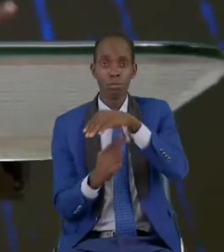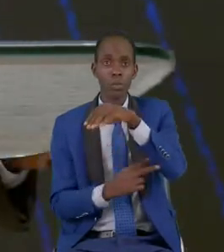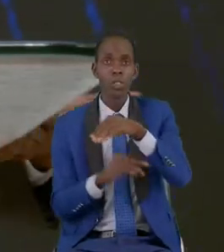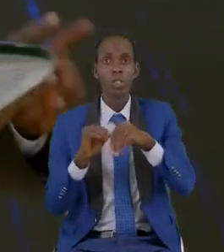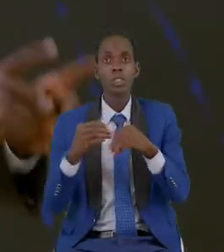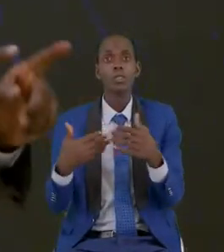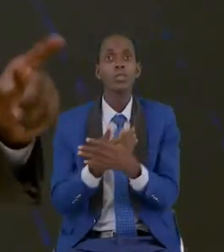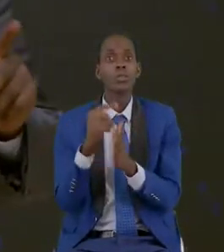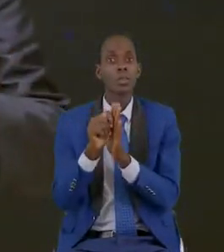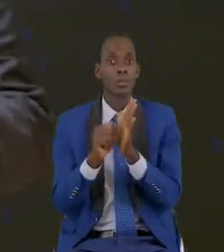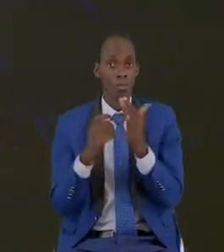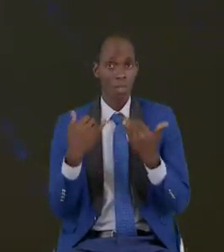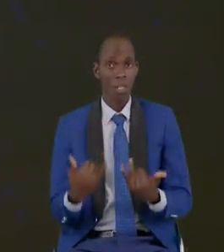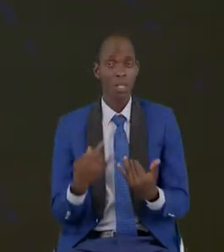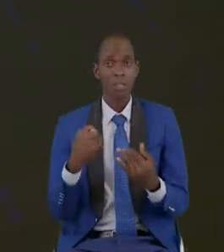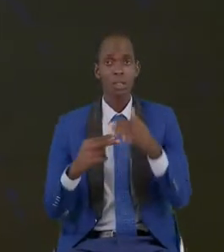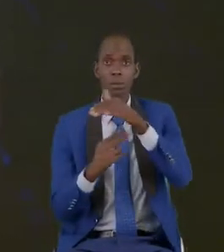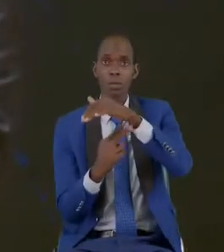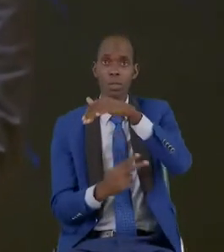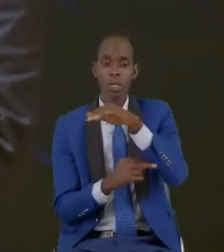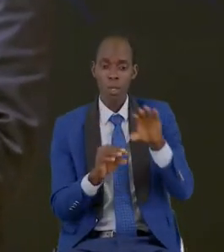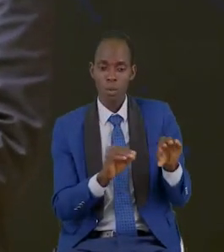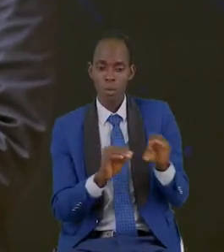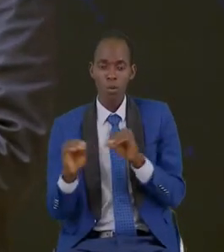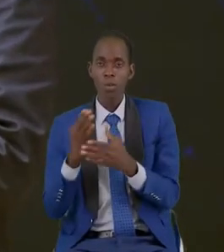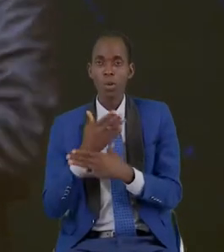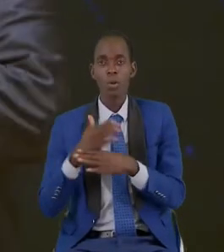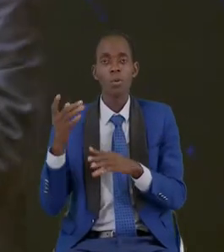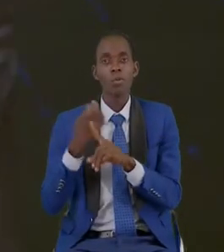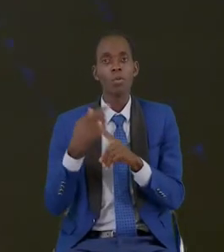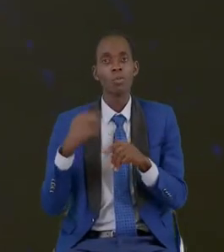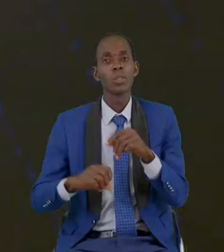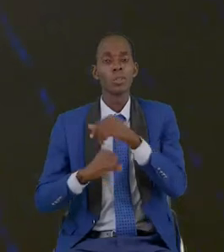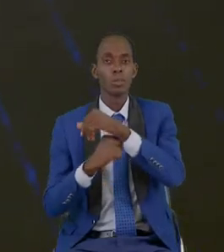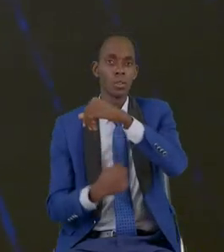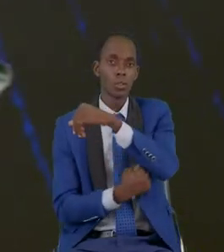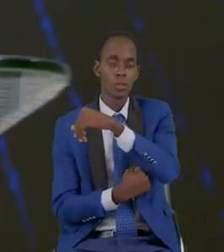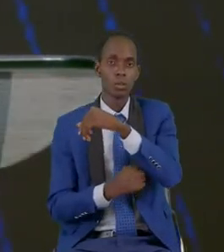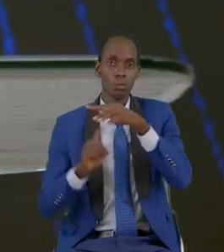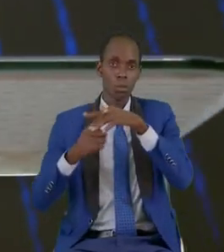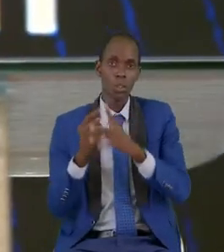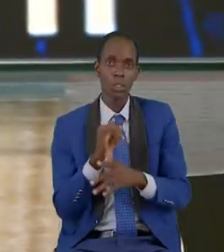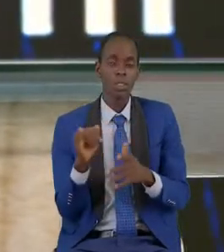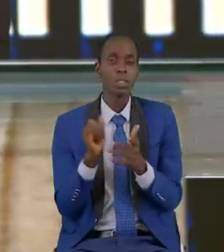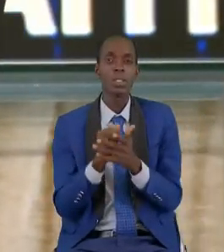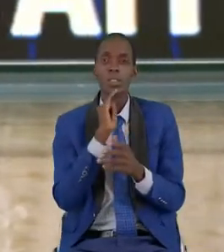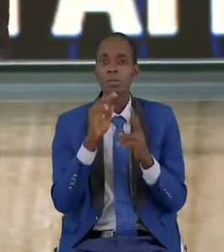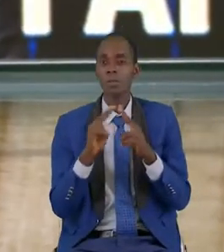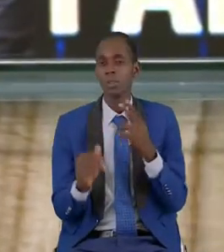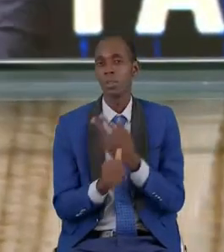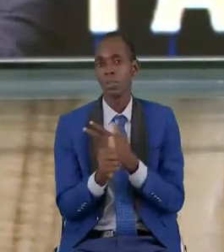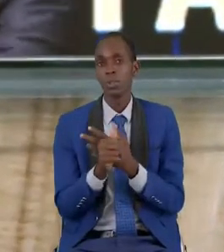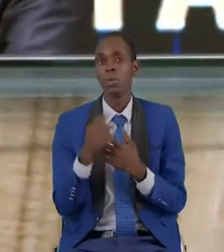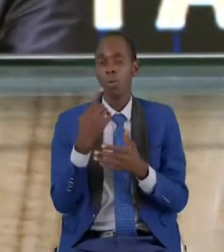was shifting from the foundation, and that's very dangerous. And the same thing with us today. Any